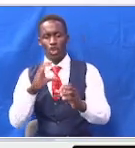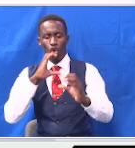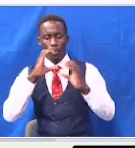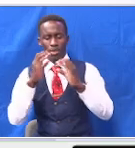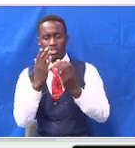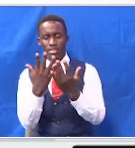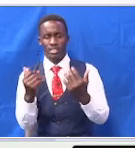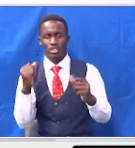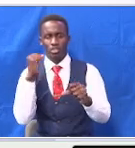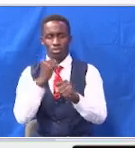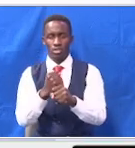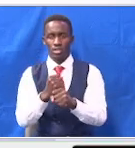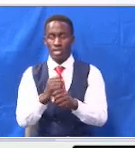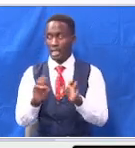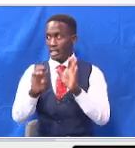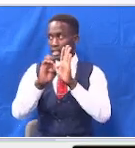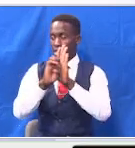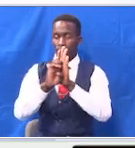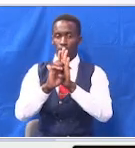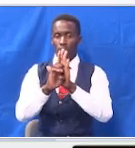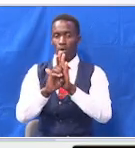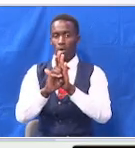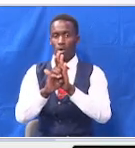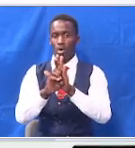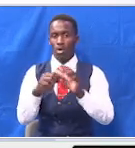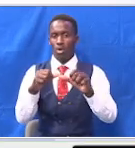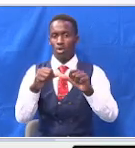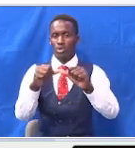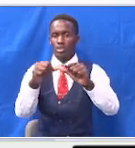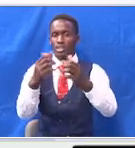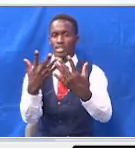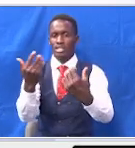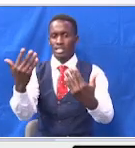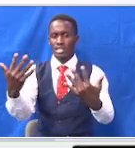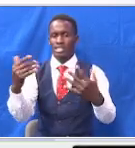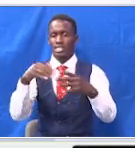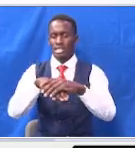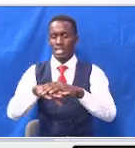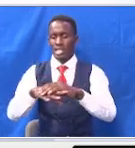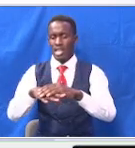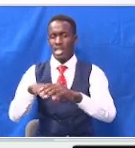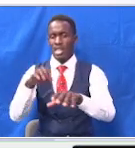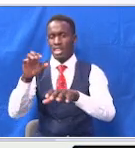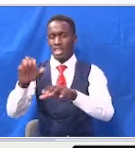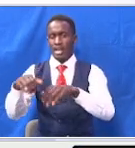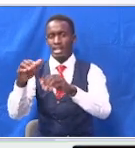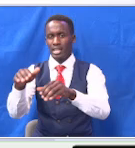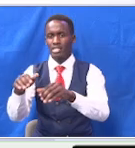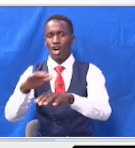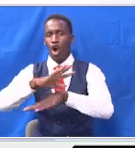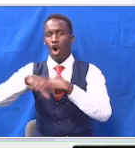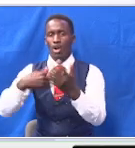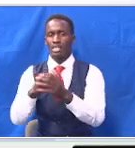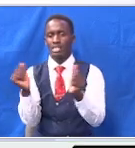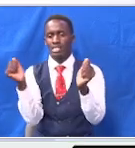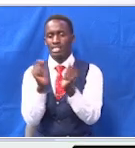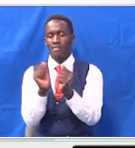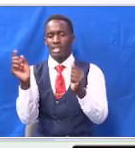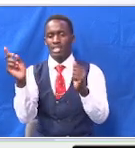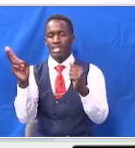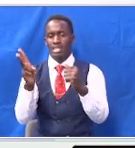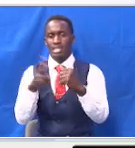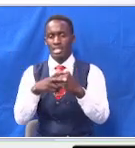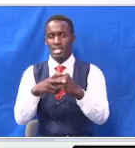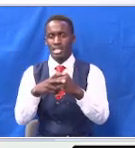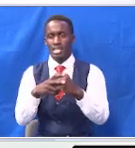For example, look at the progresses that have been made in the agricultural sector. All the 17 factories now operational. Yes. It has never